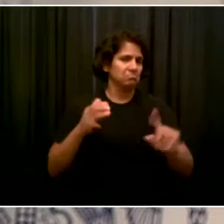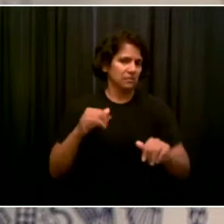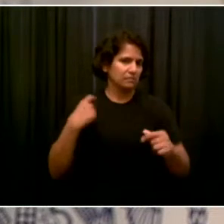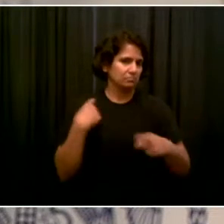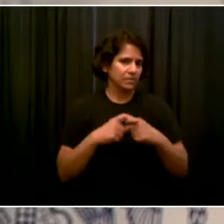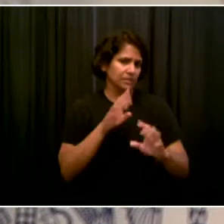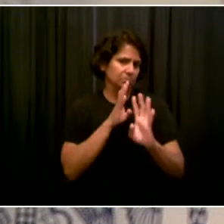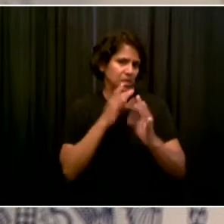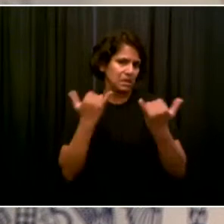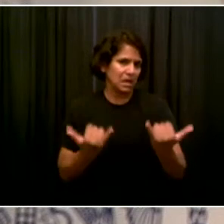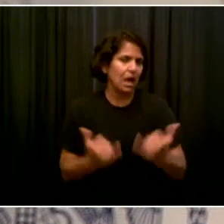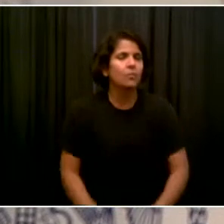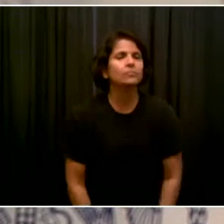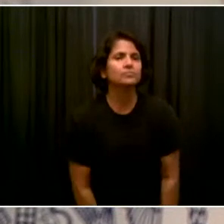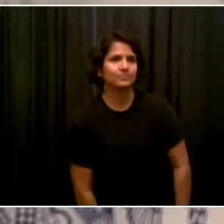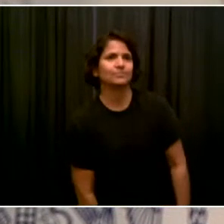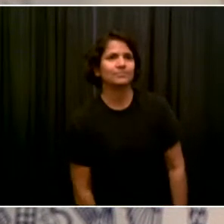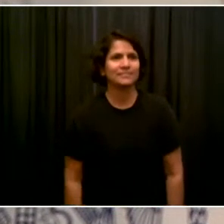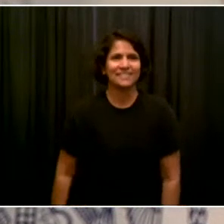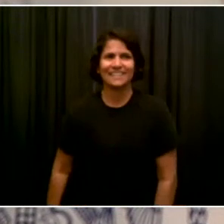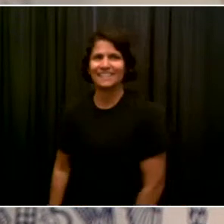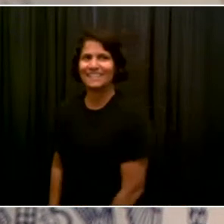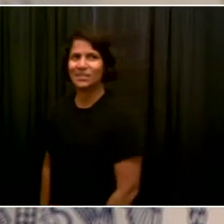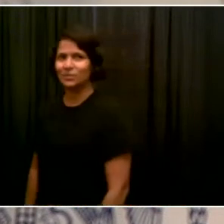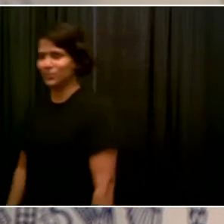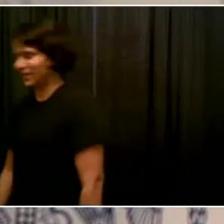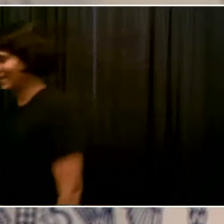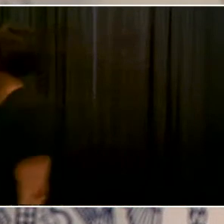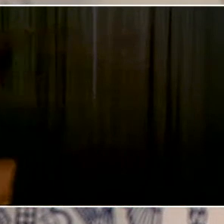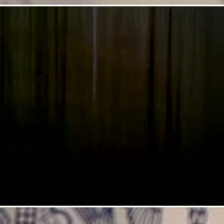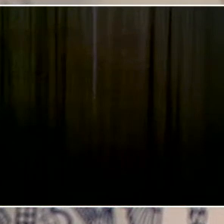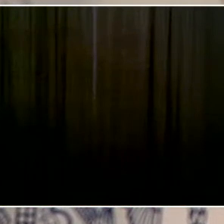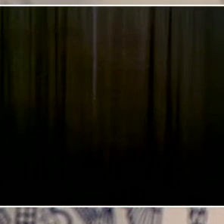neoyorquinos merecen sentirse seguros en sus